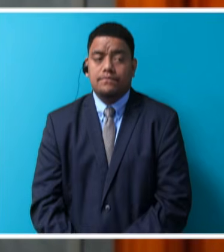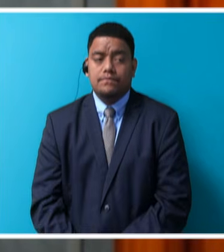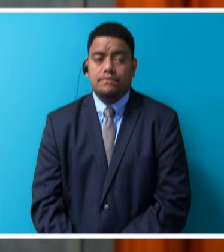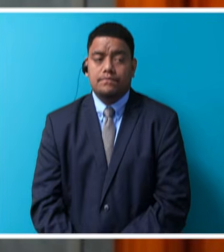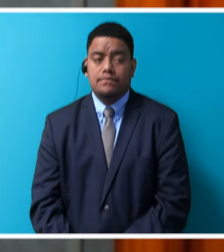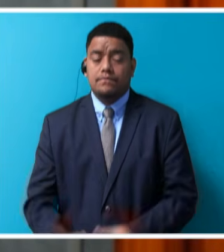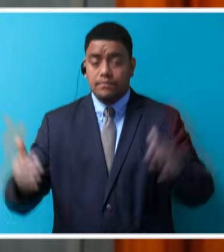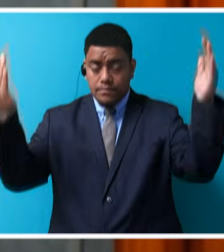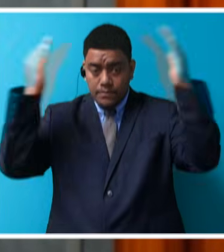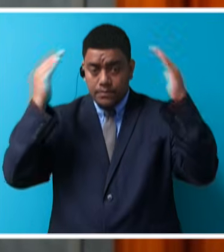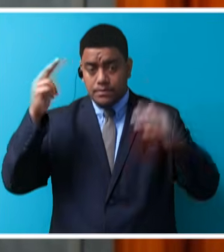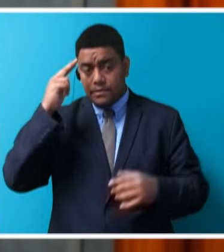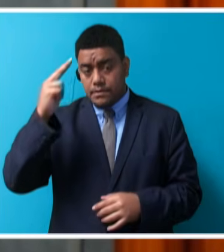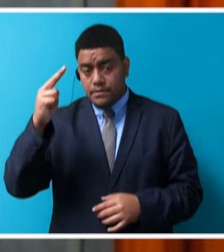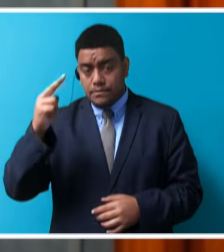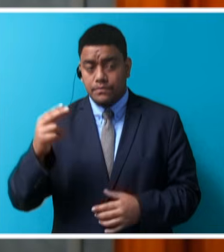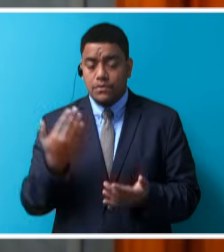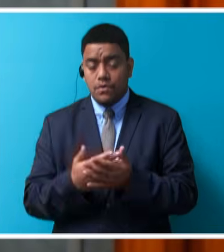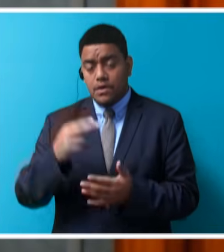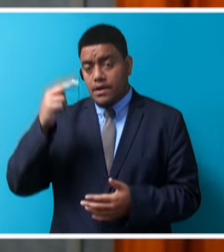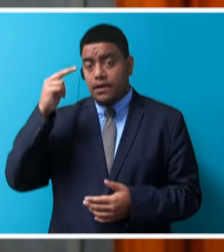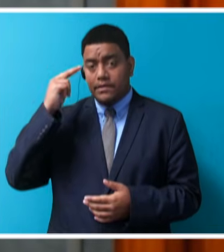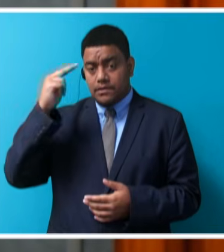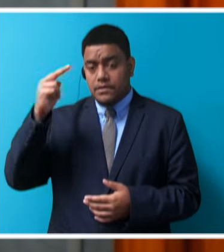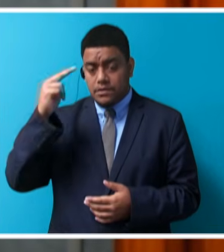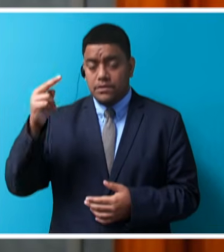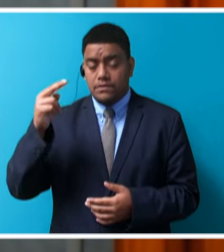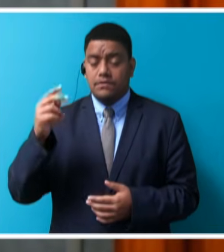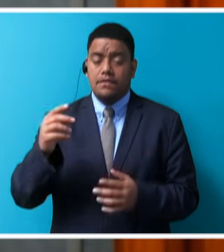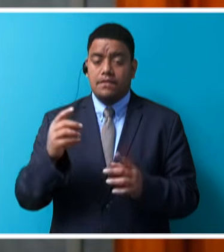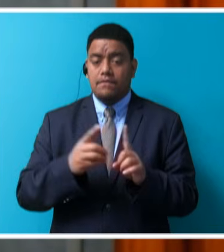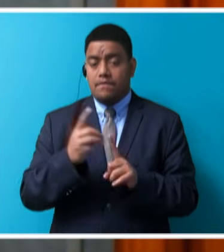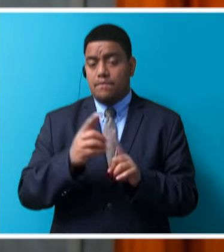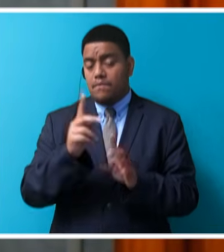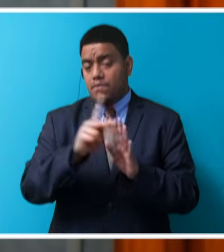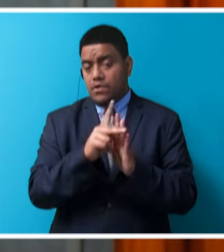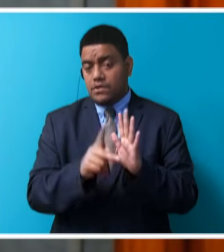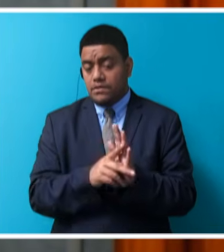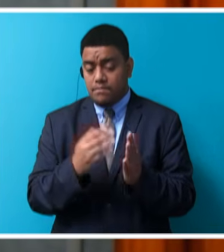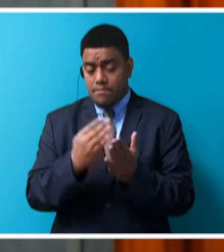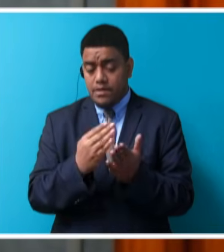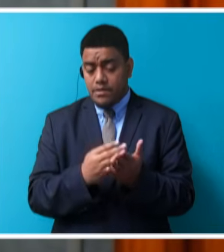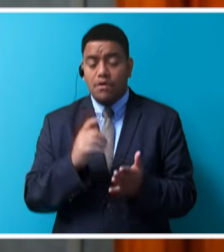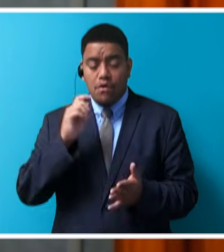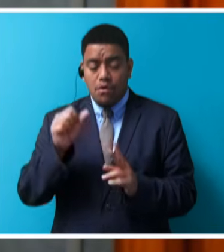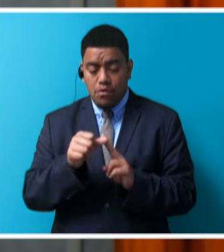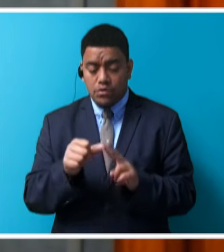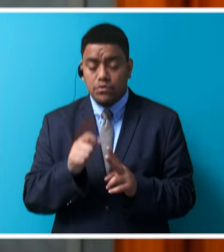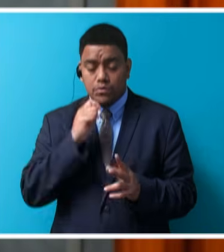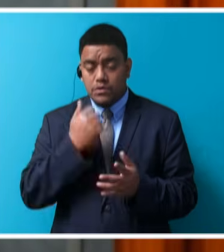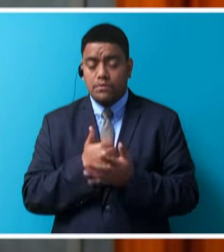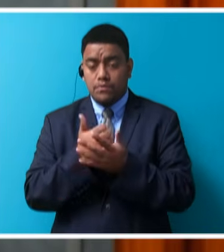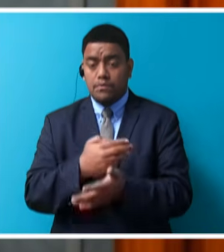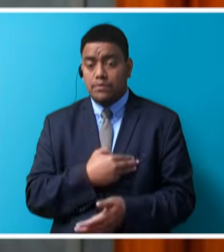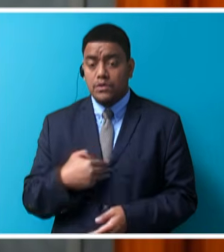Mr. Speaker, sir, on National Rural Development Policy, the budget will also support the Ministry's